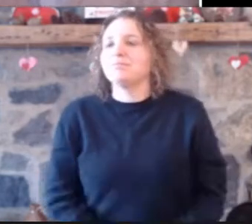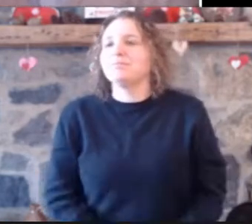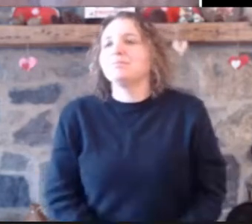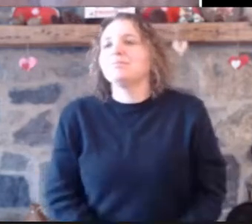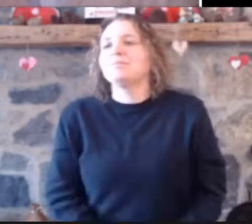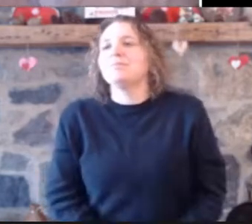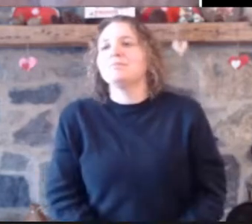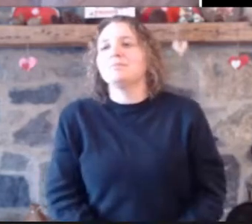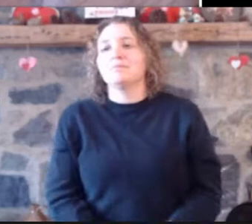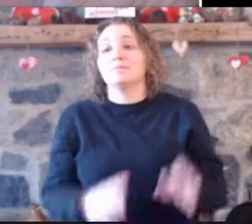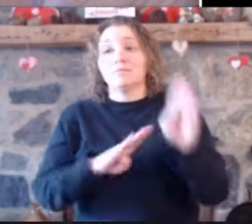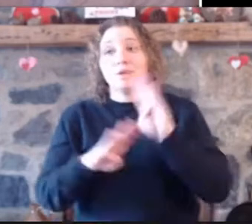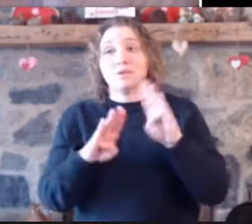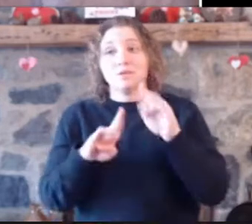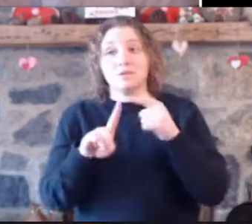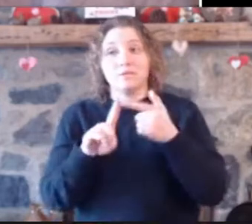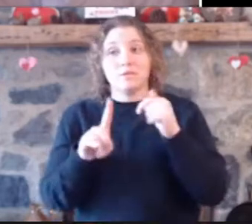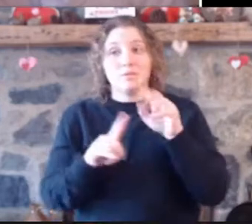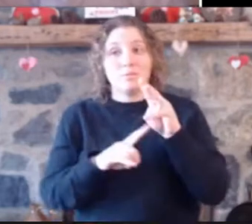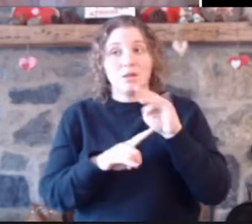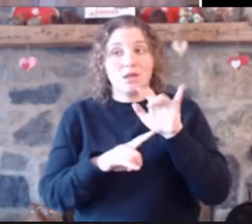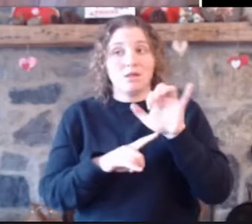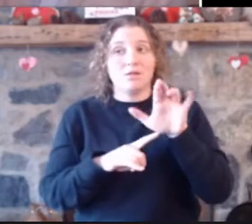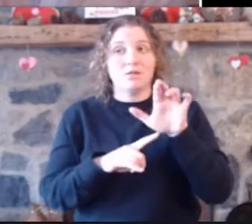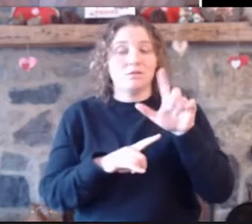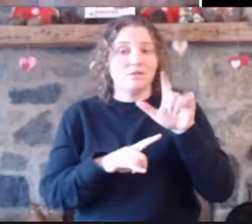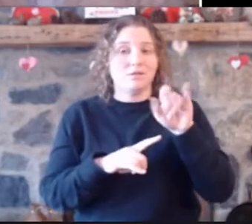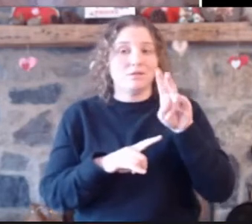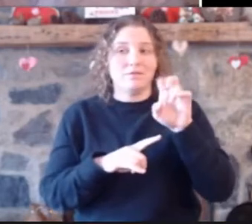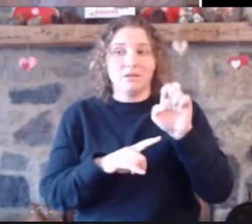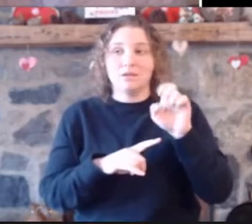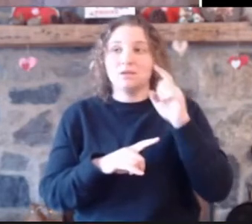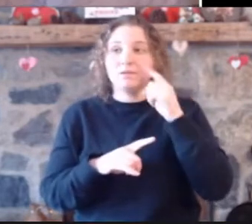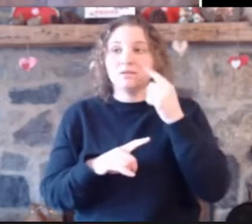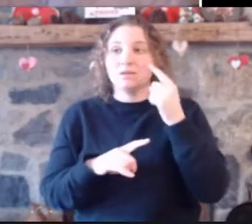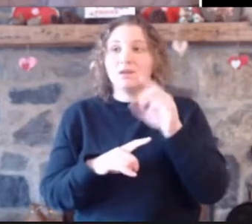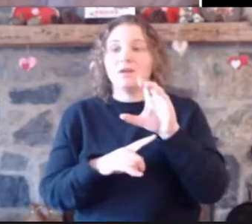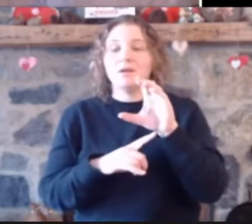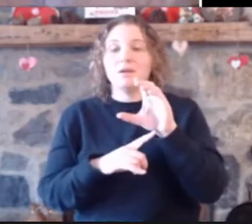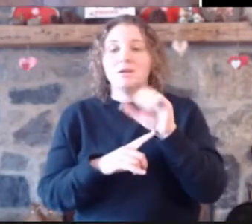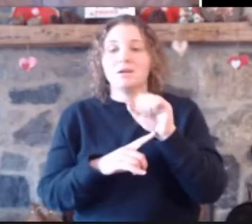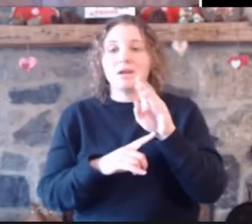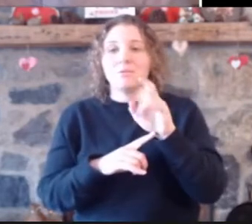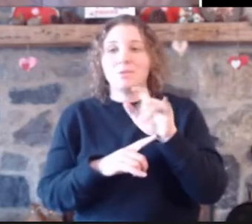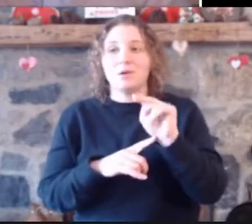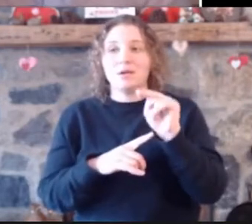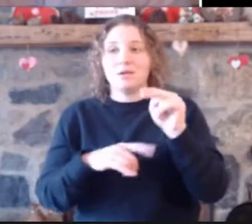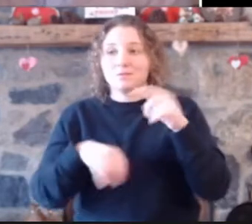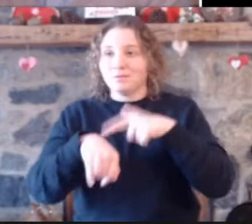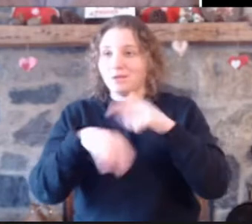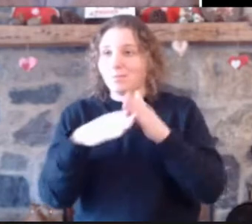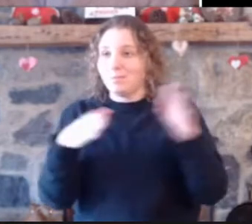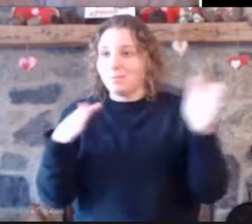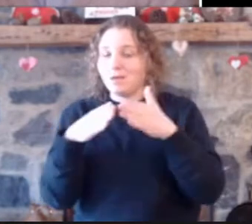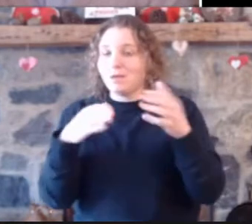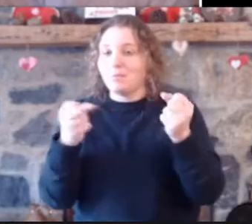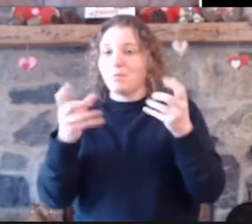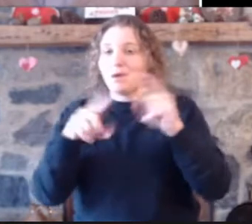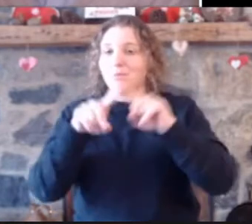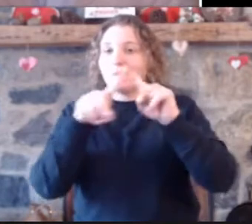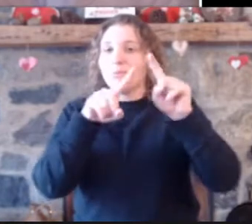Biology here from Miller and Levine, 2002, they say the Cambrian period, which began 544 million years ago, is marked by an abundance of different